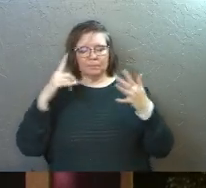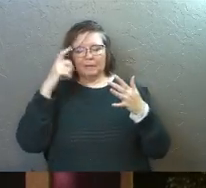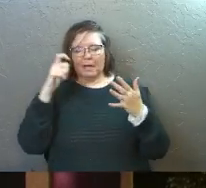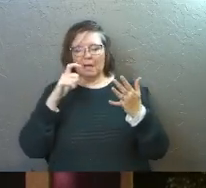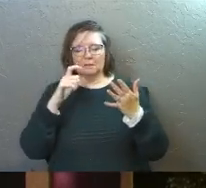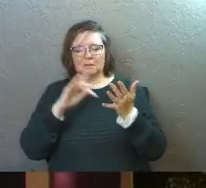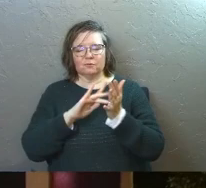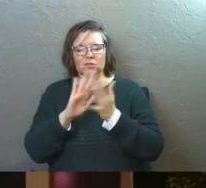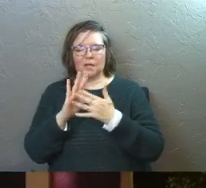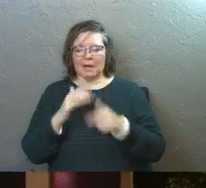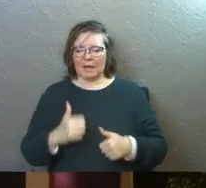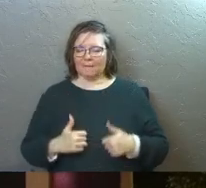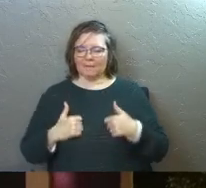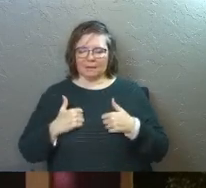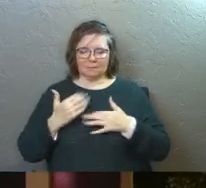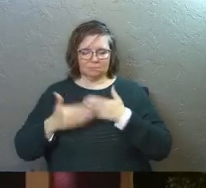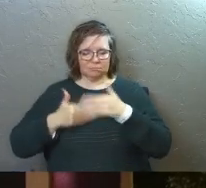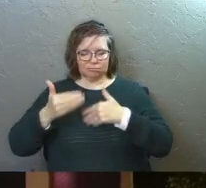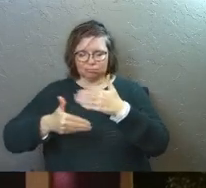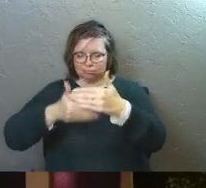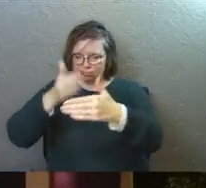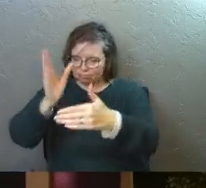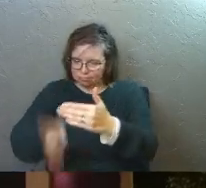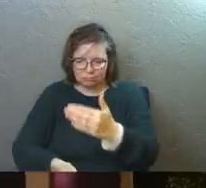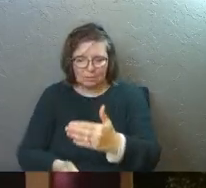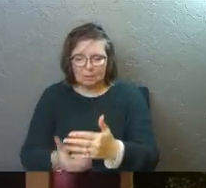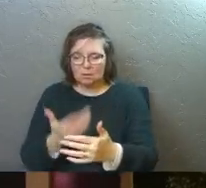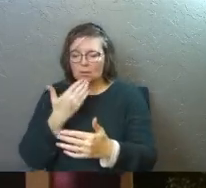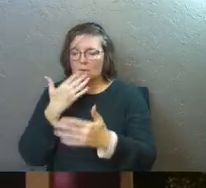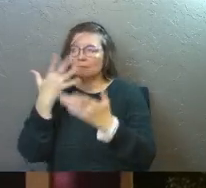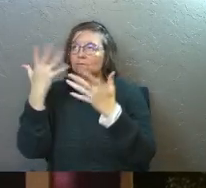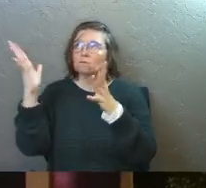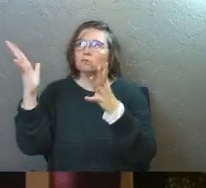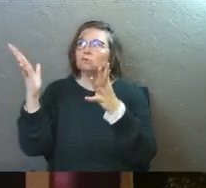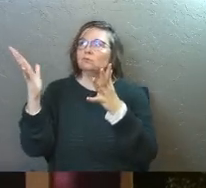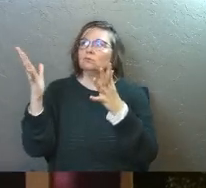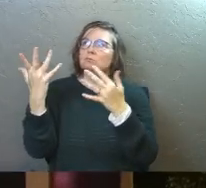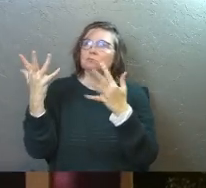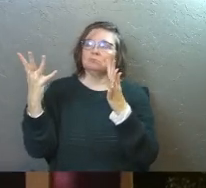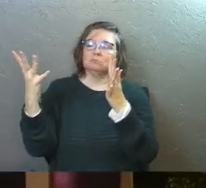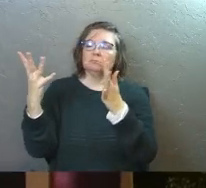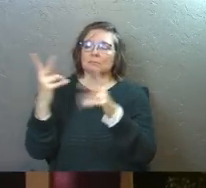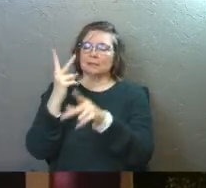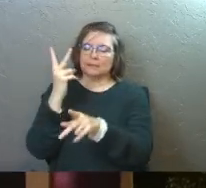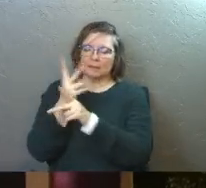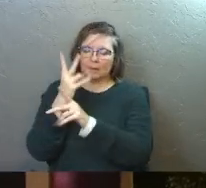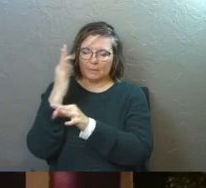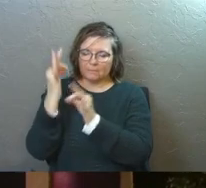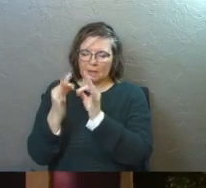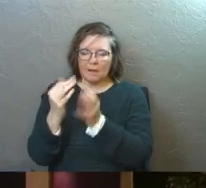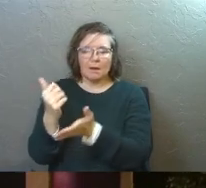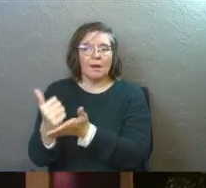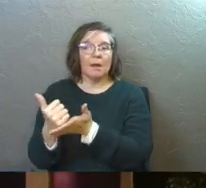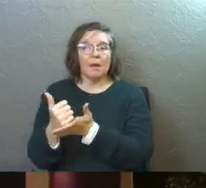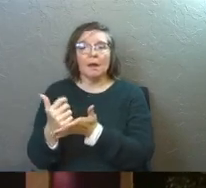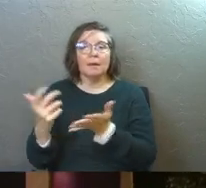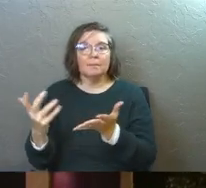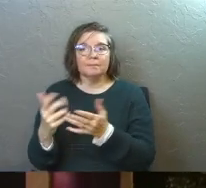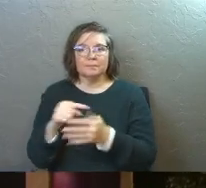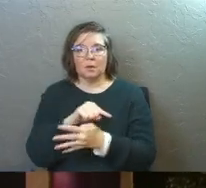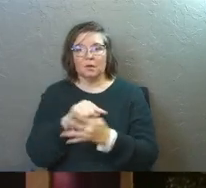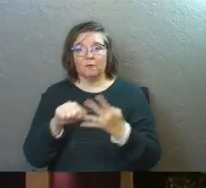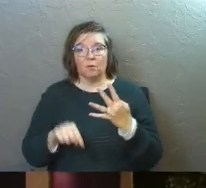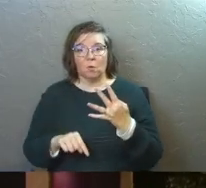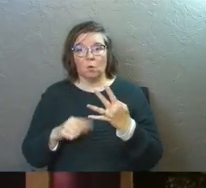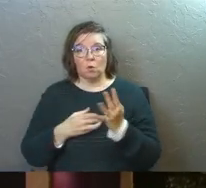of Jesus, right? And I've lived this life for him. I've fought the fight. I've fought the good fight. I've ran the race. I've kept the faith. So what can help us in this? I wanna give us